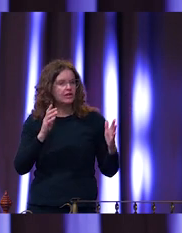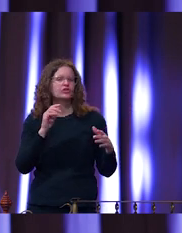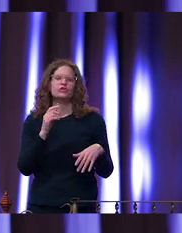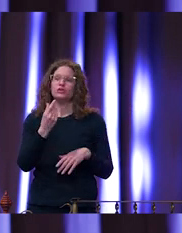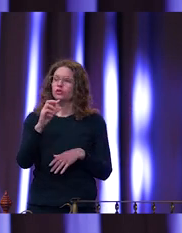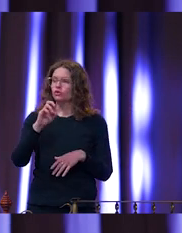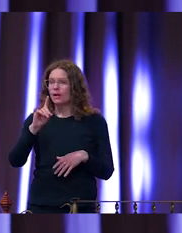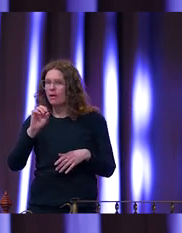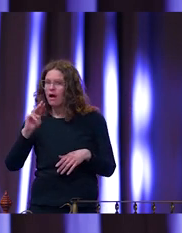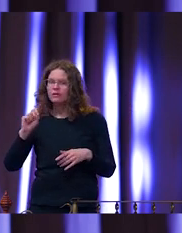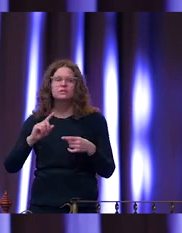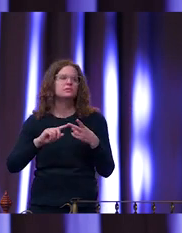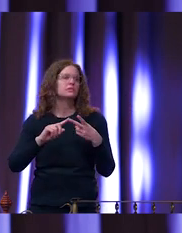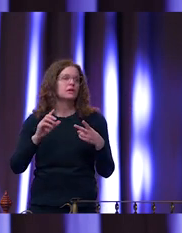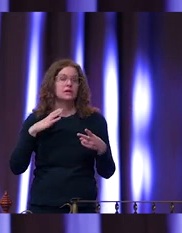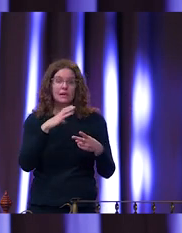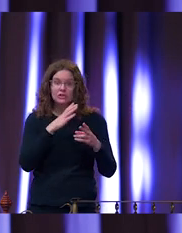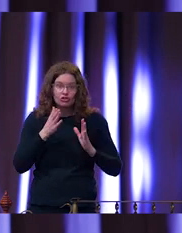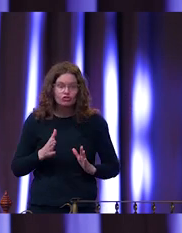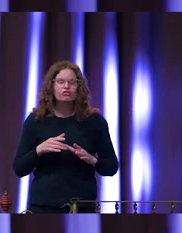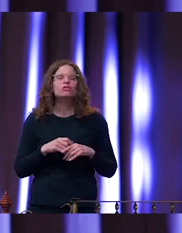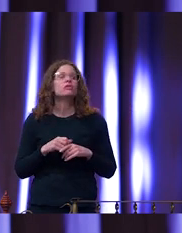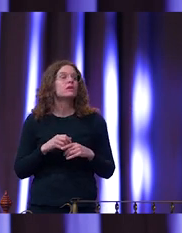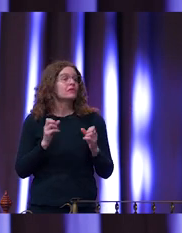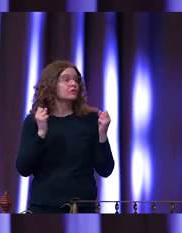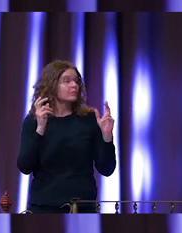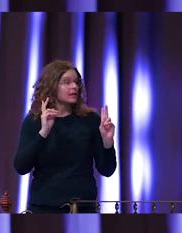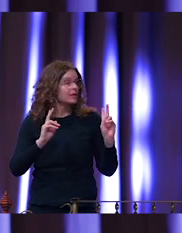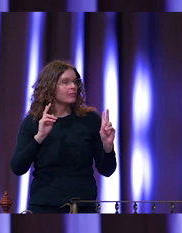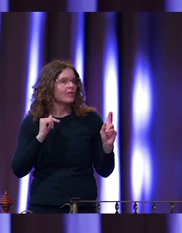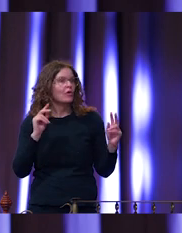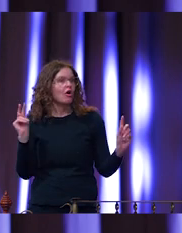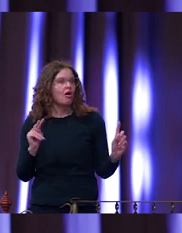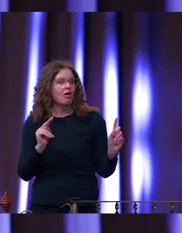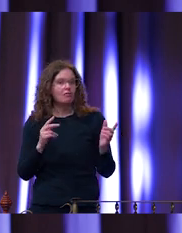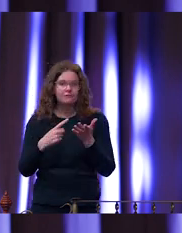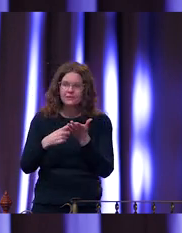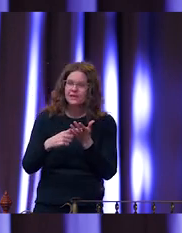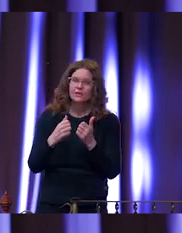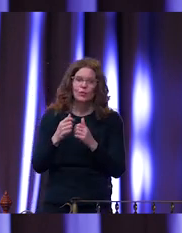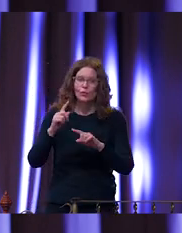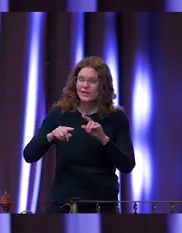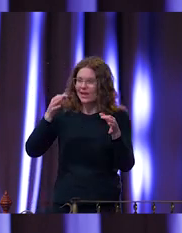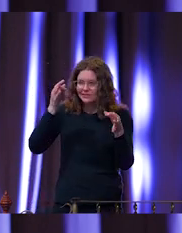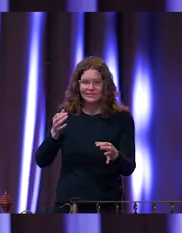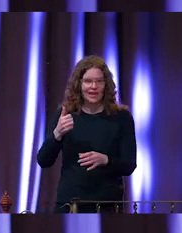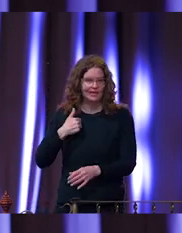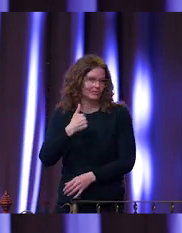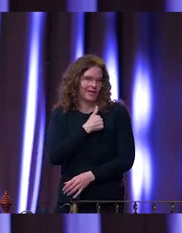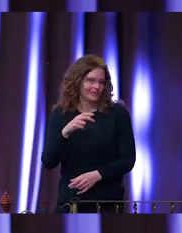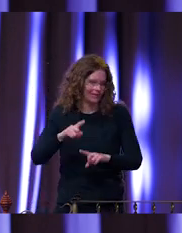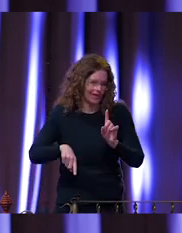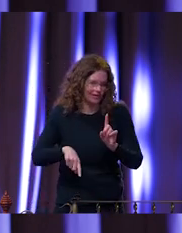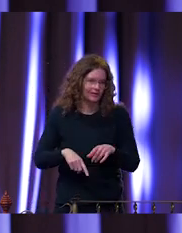commissioner, we all have folks that we're advocating up to as well. You know, we don't make the decisions on our own. And so, you